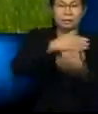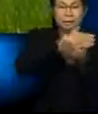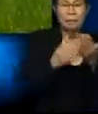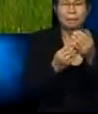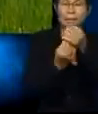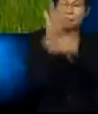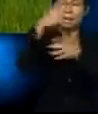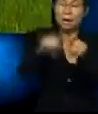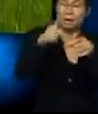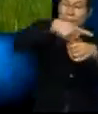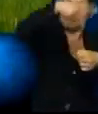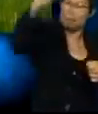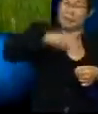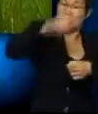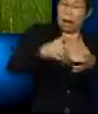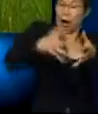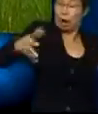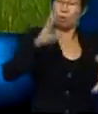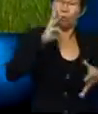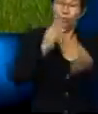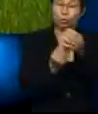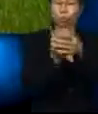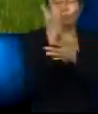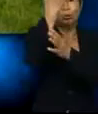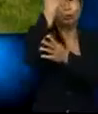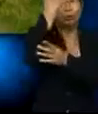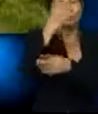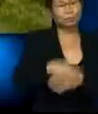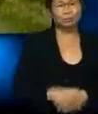Some plants, like paddy, needs a lot of water to grow.